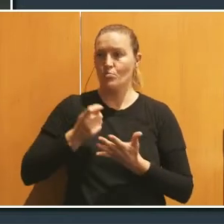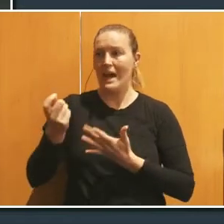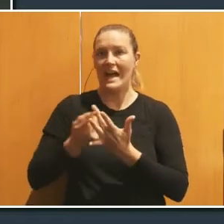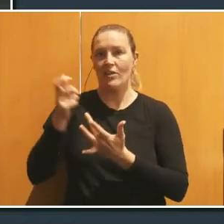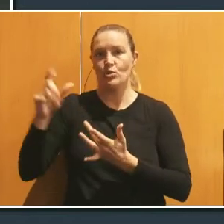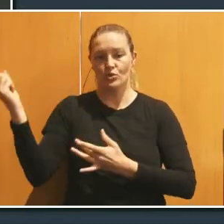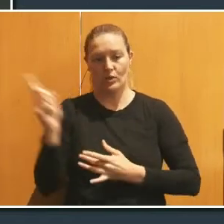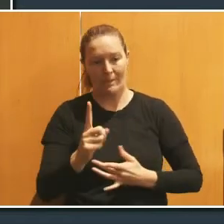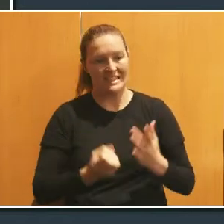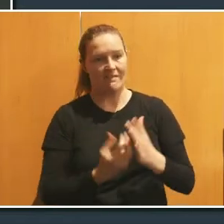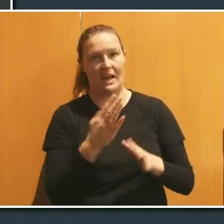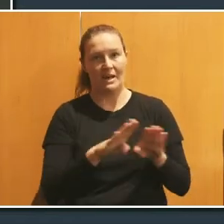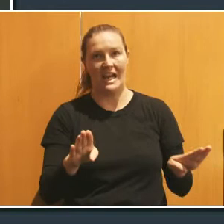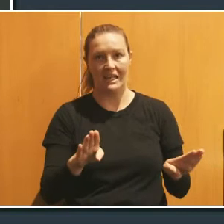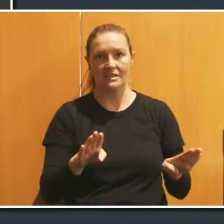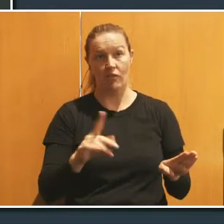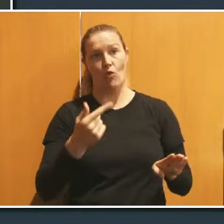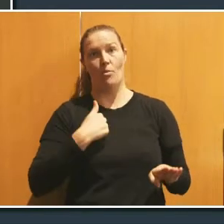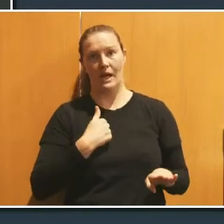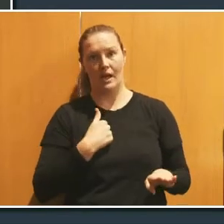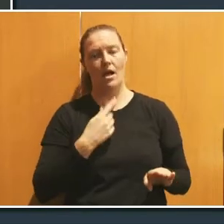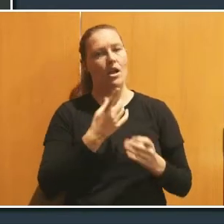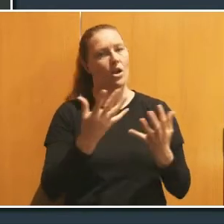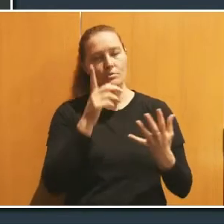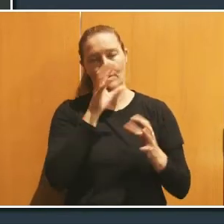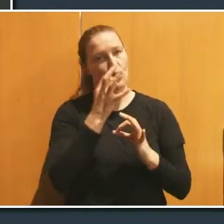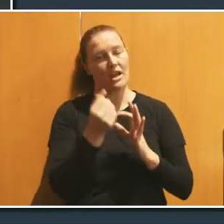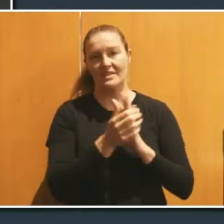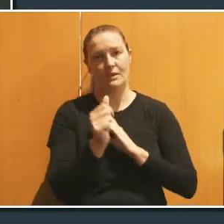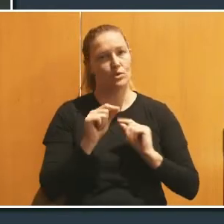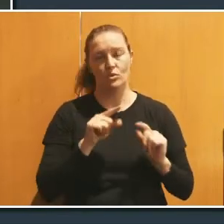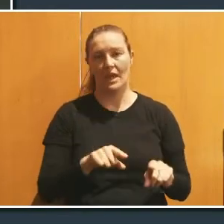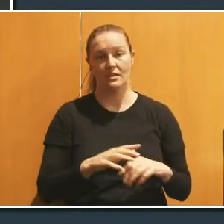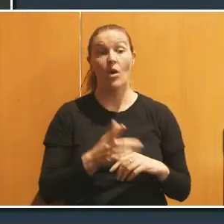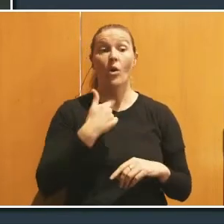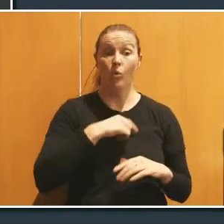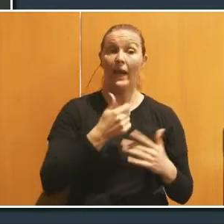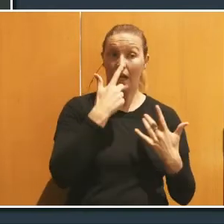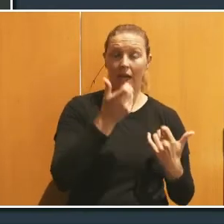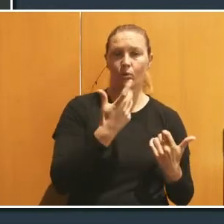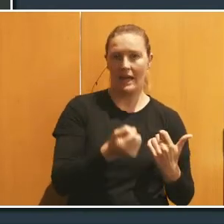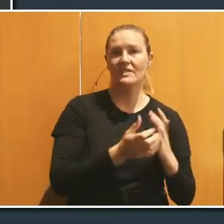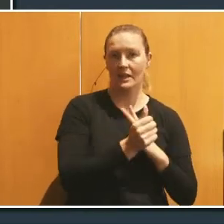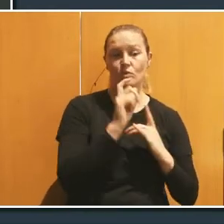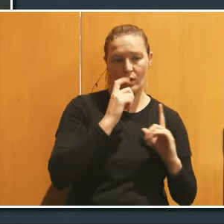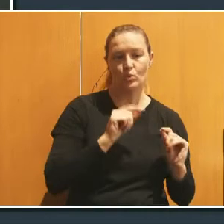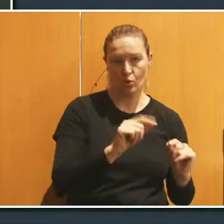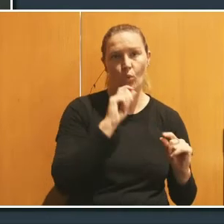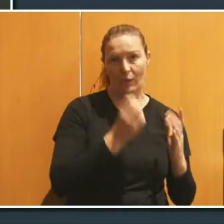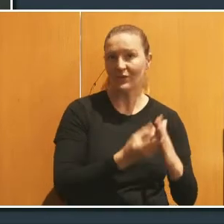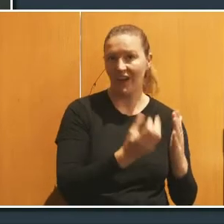people don't have that capability. We're a bit different, that we do have the capability and we will get on and do